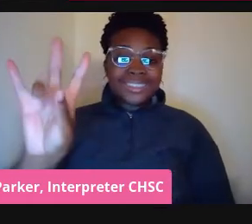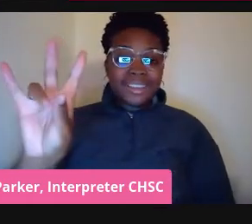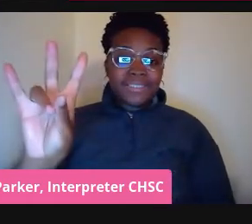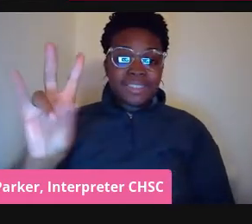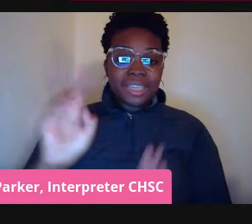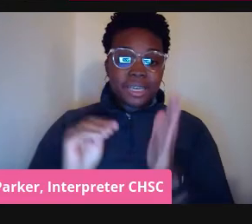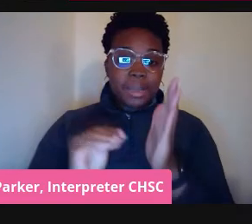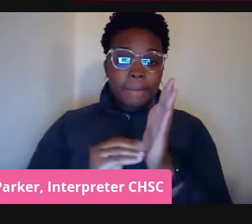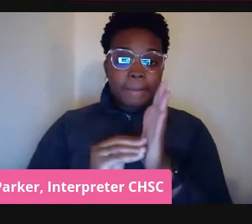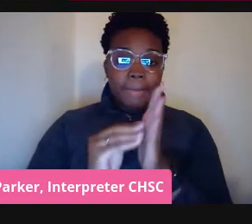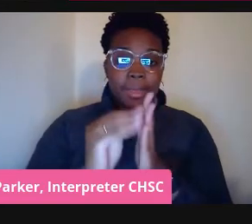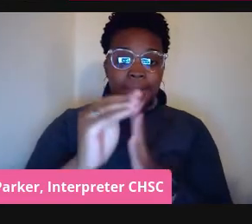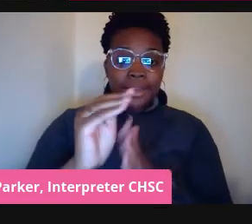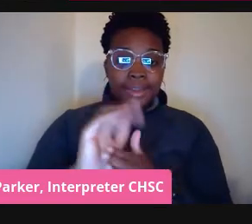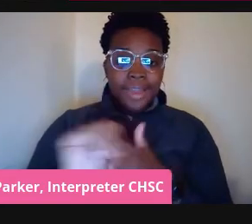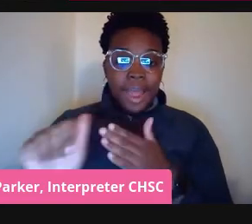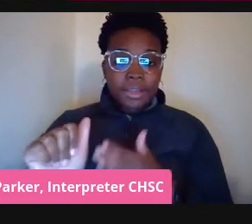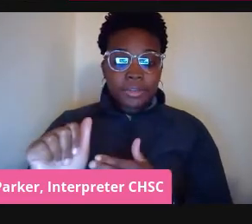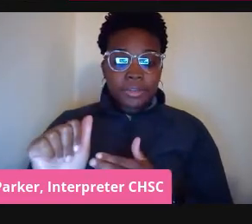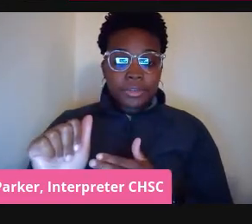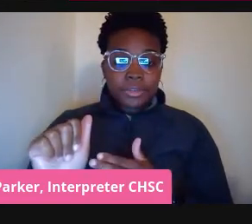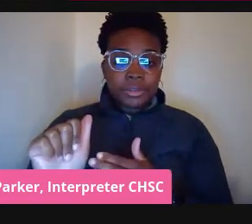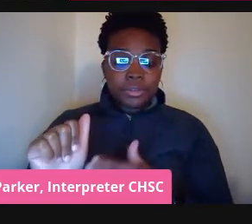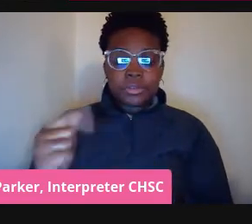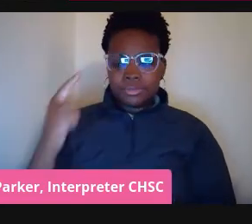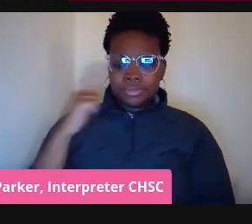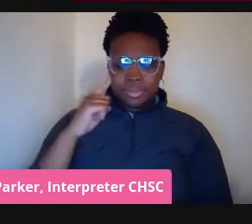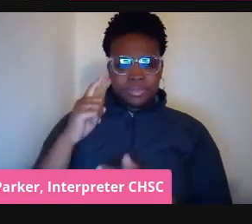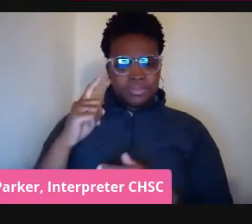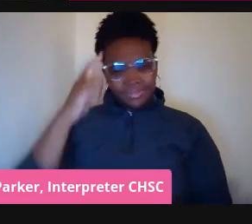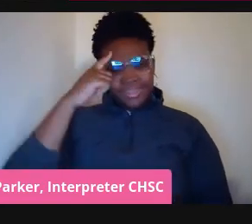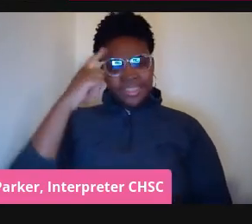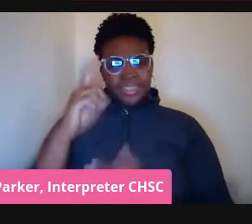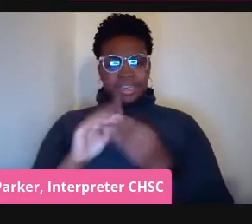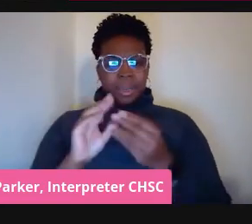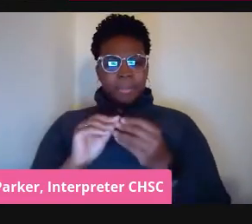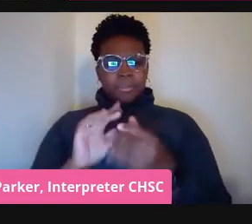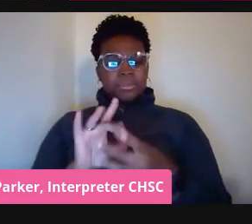$17 million. When you think of those numbers in terms of